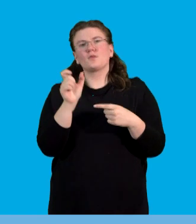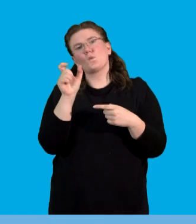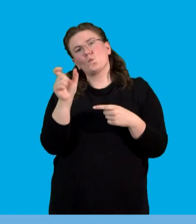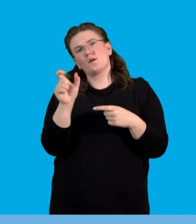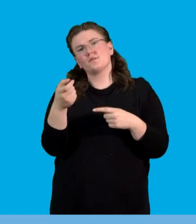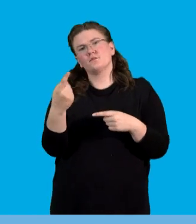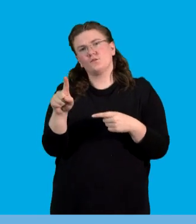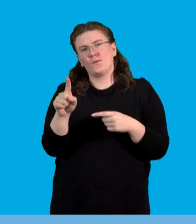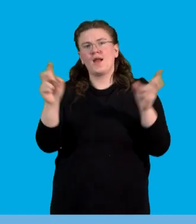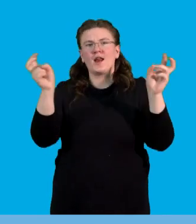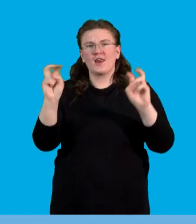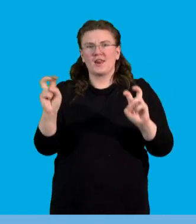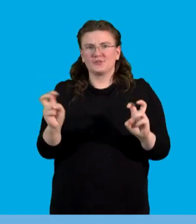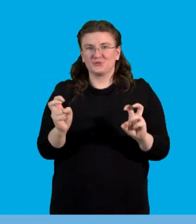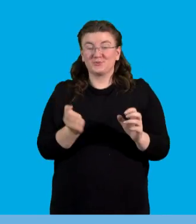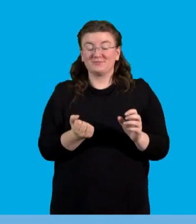for electrical energy